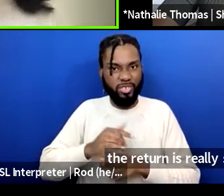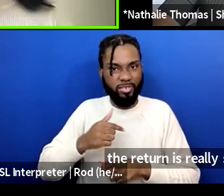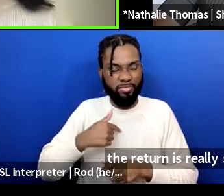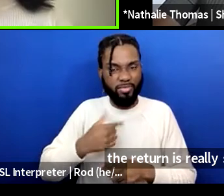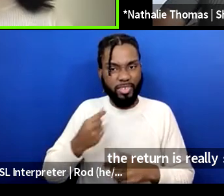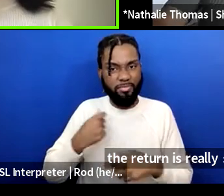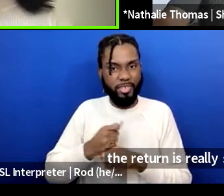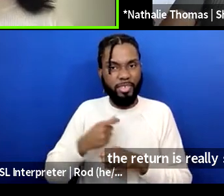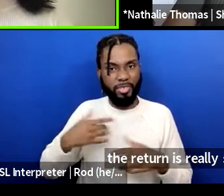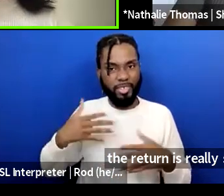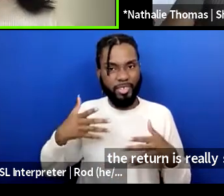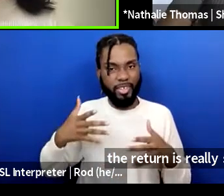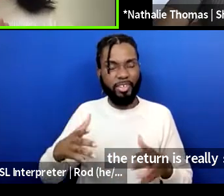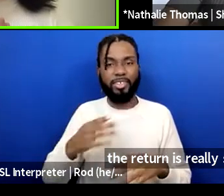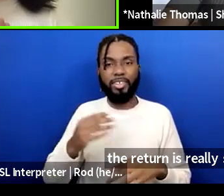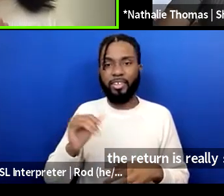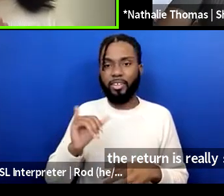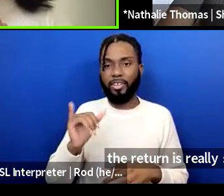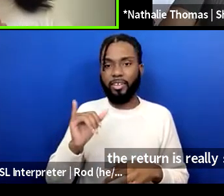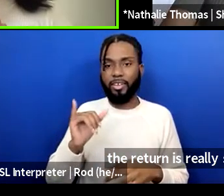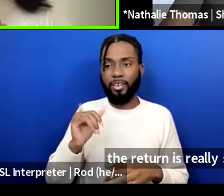anxious. And like